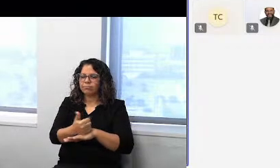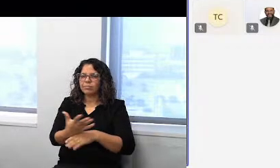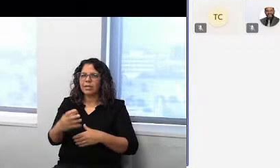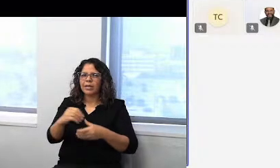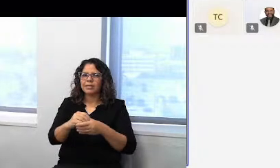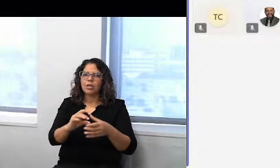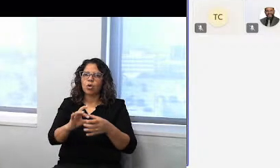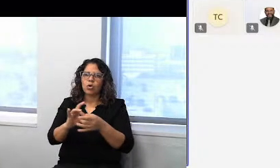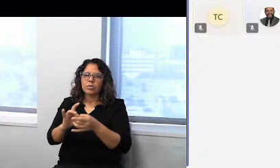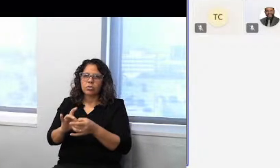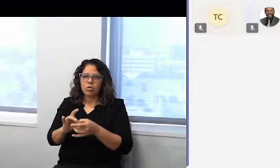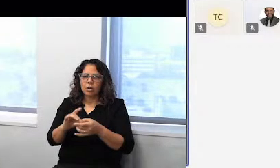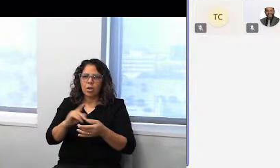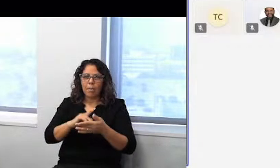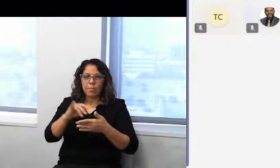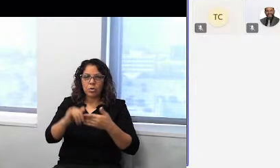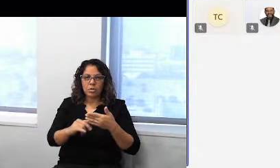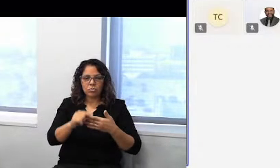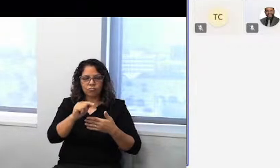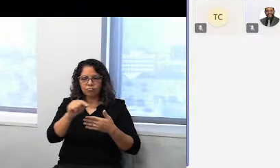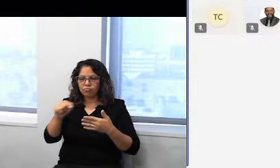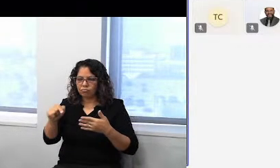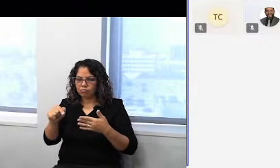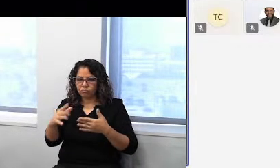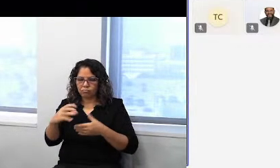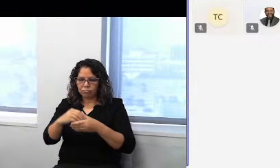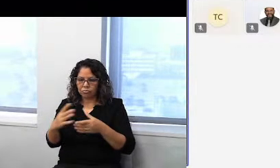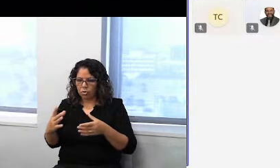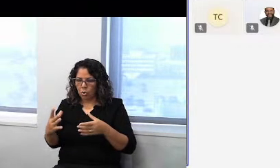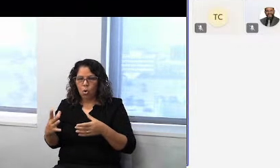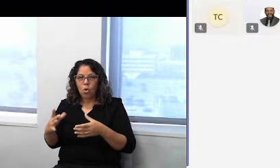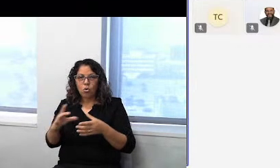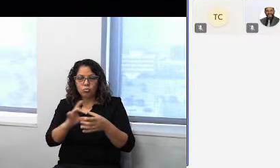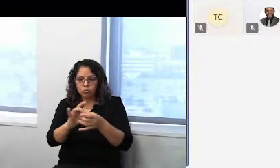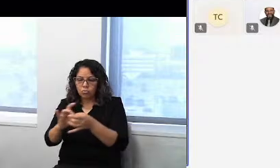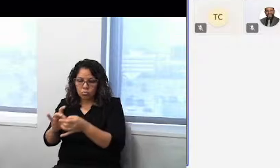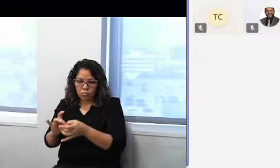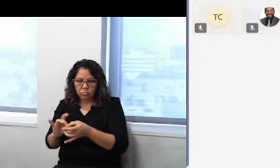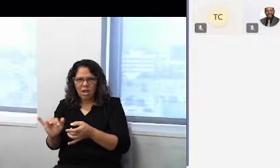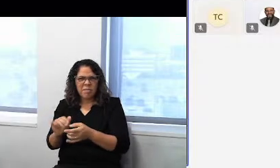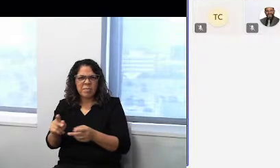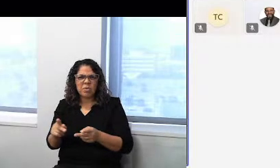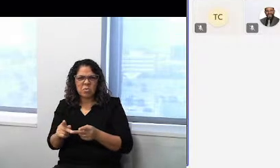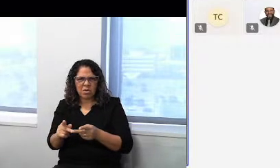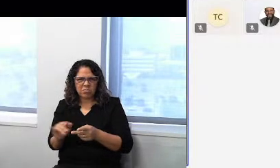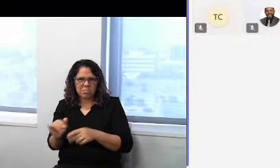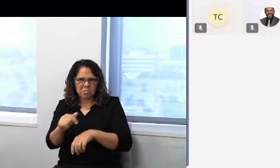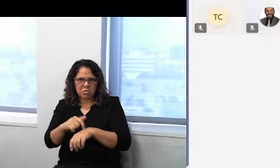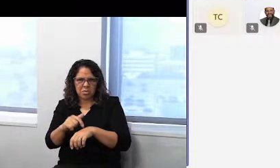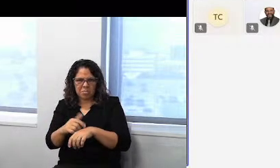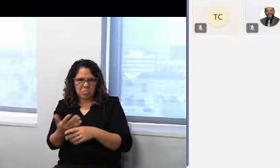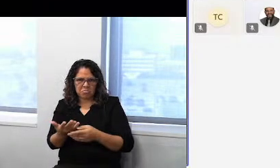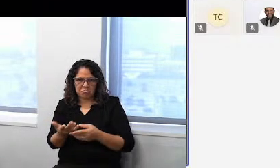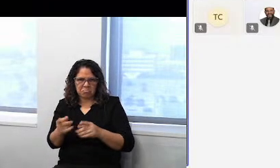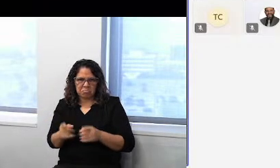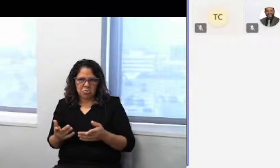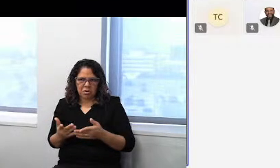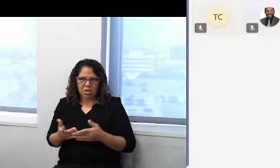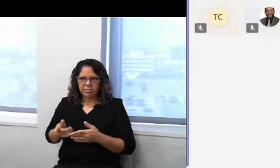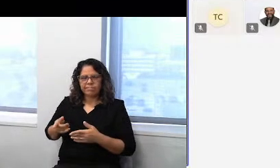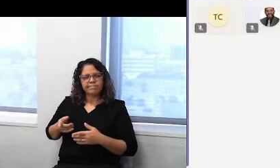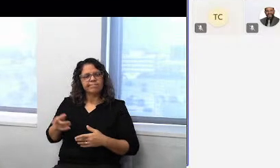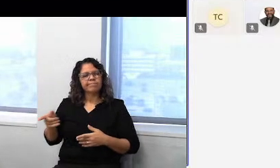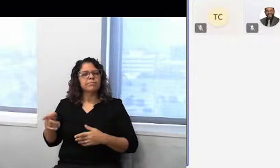time, you bring out the crews once rather than multiple times, if you can. Is that correct? That's a little bit of the question now. You're talking